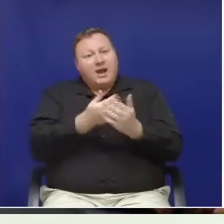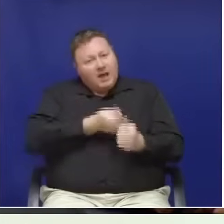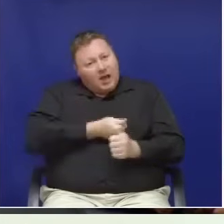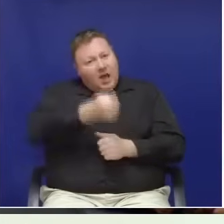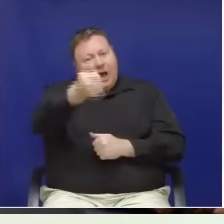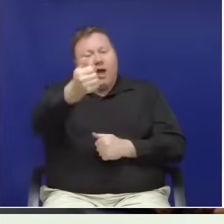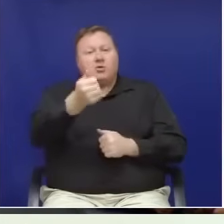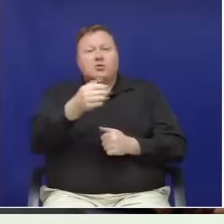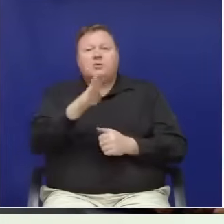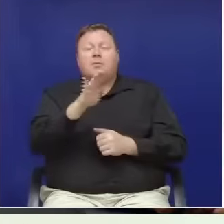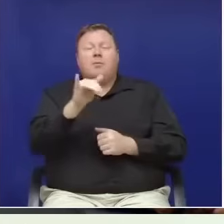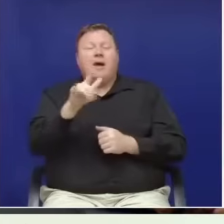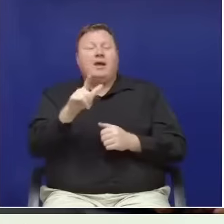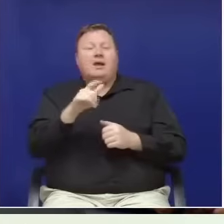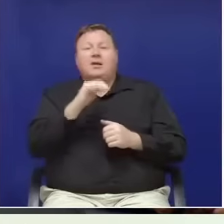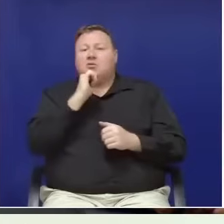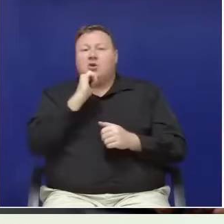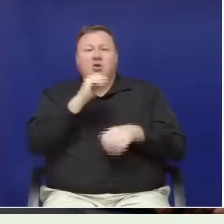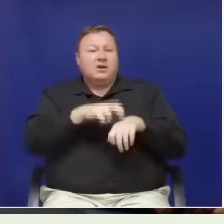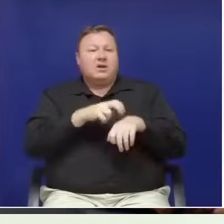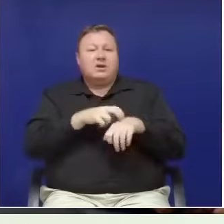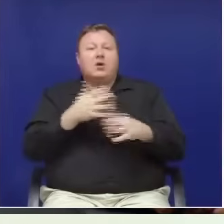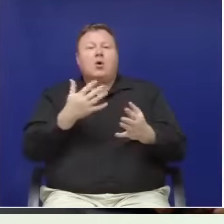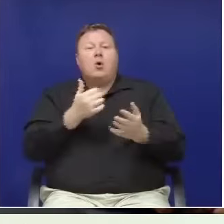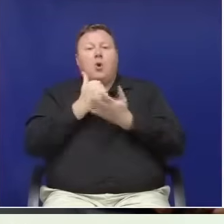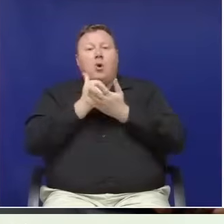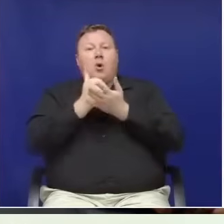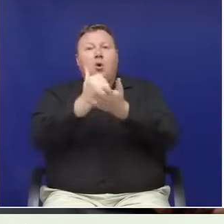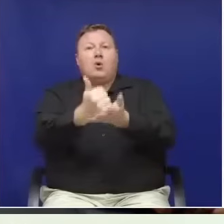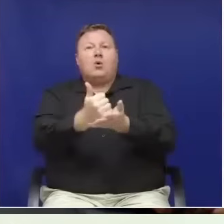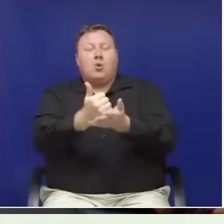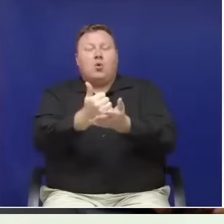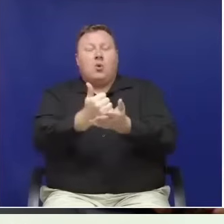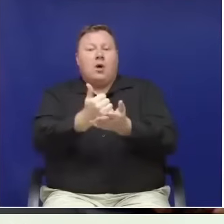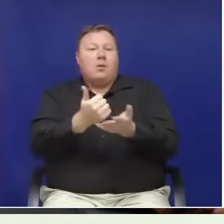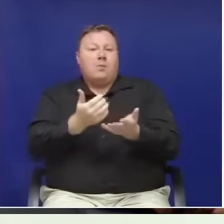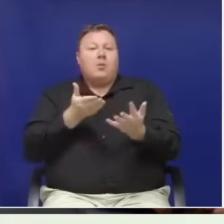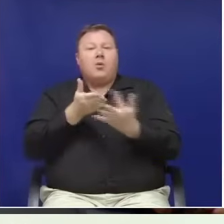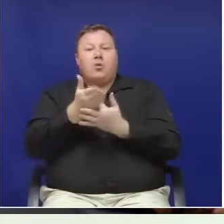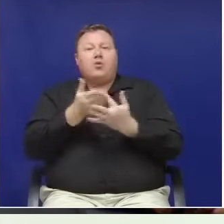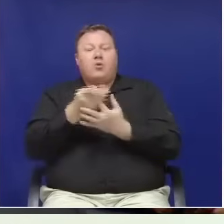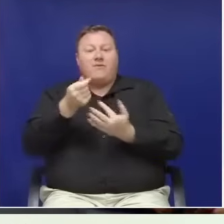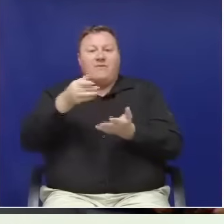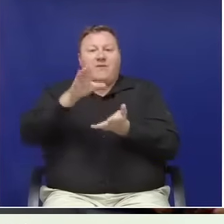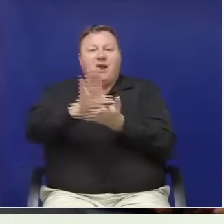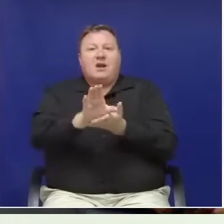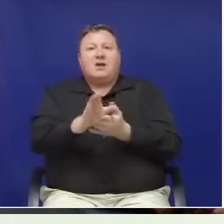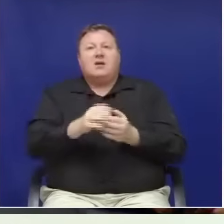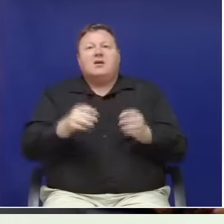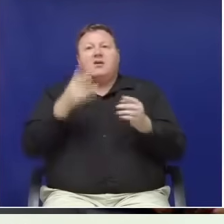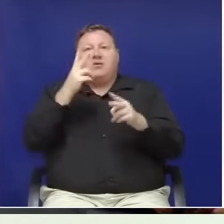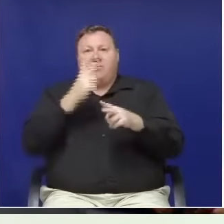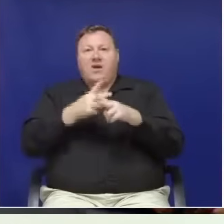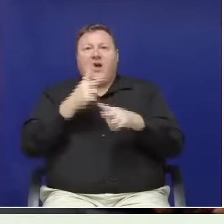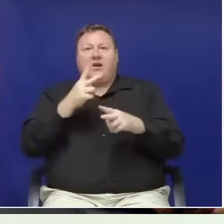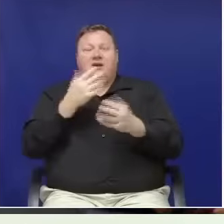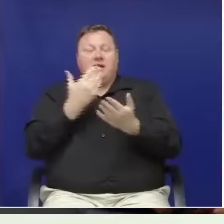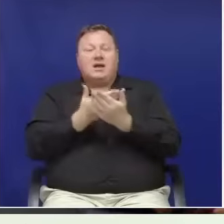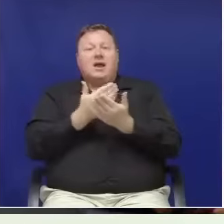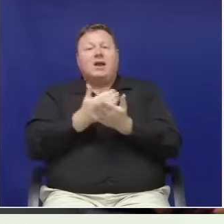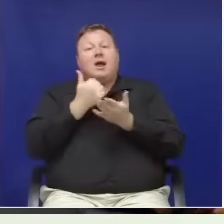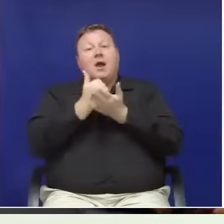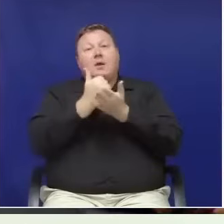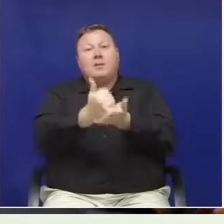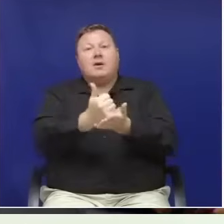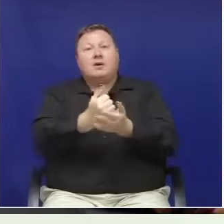or with assistance of the bail through the bail fund, and finally also can be assisted by